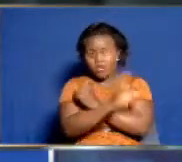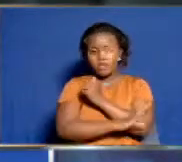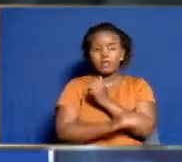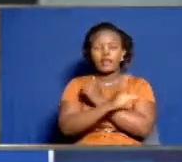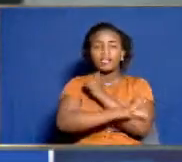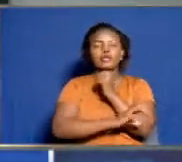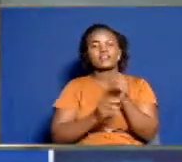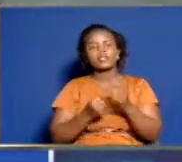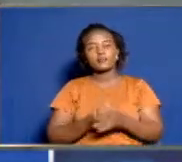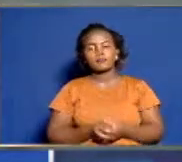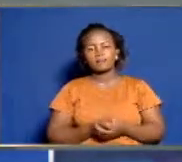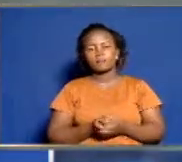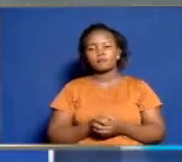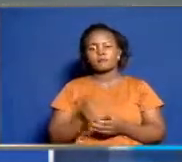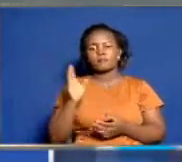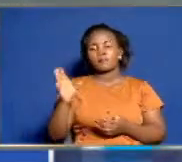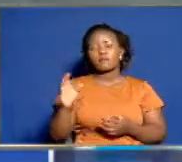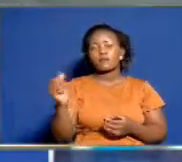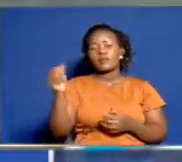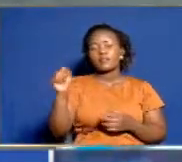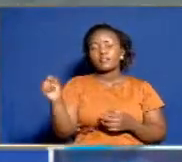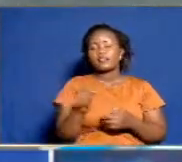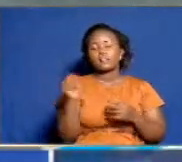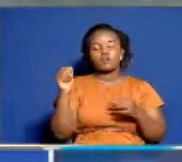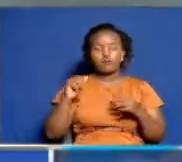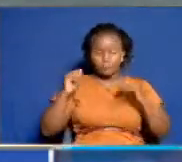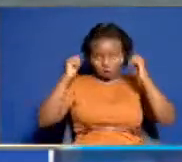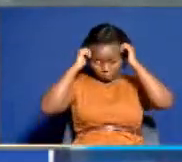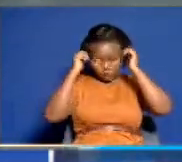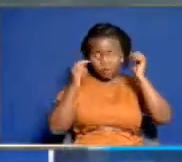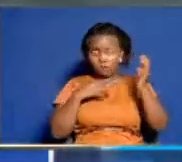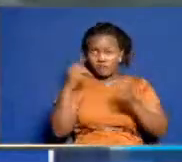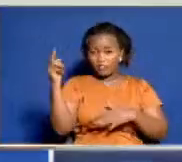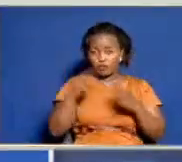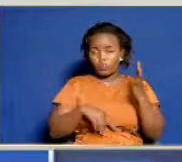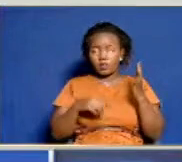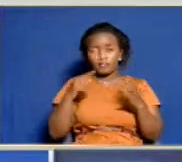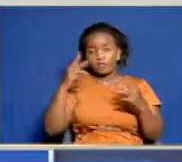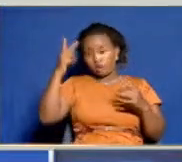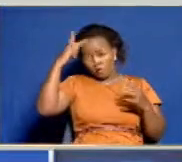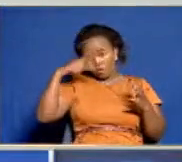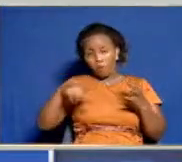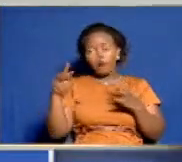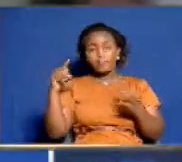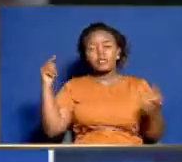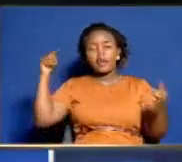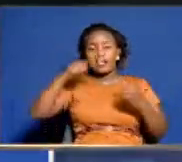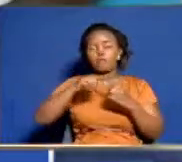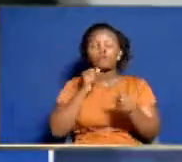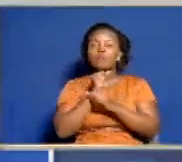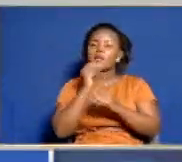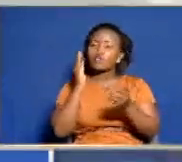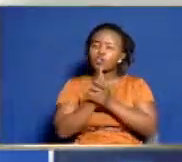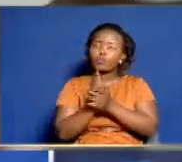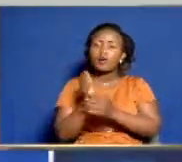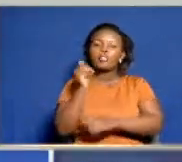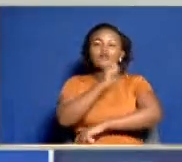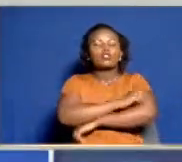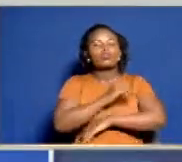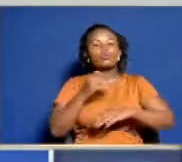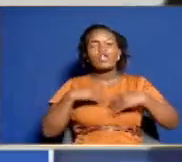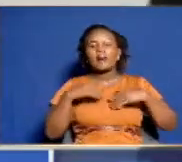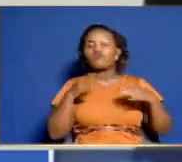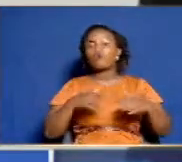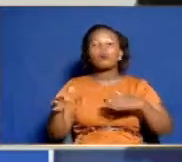Education Cabinet Secretary Professor George Magoha says the aim of the policy is to ensure schools offer learners an opportunity to engage